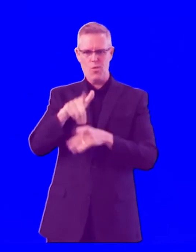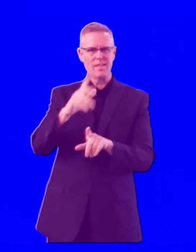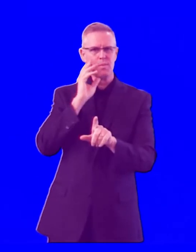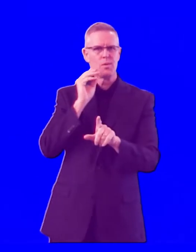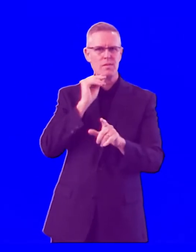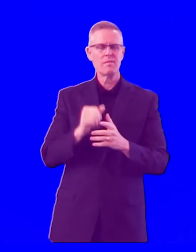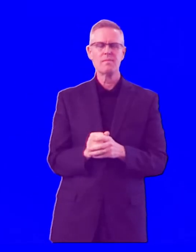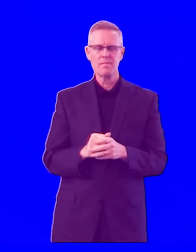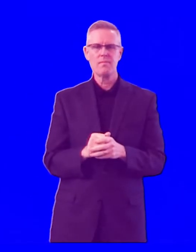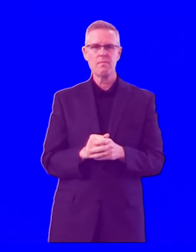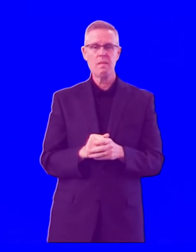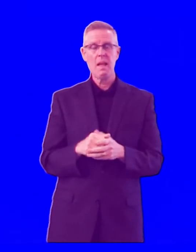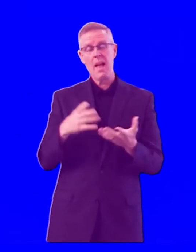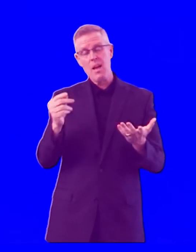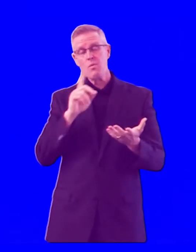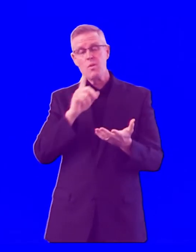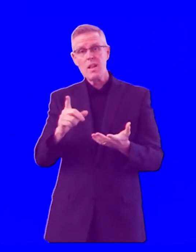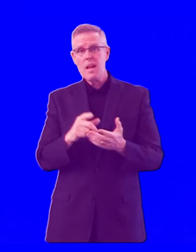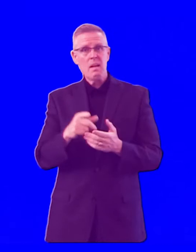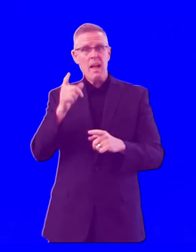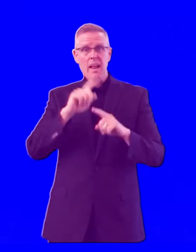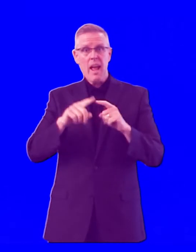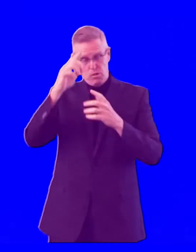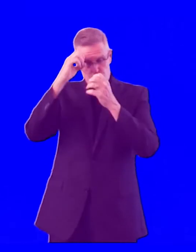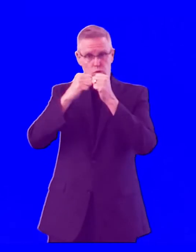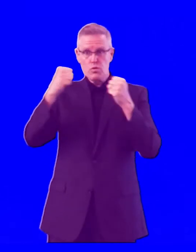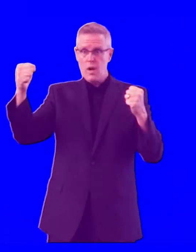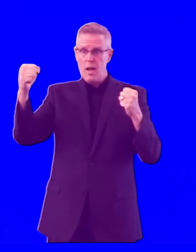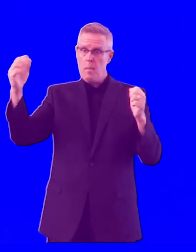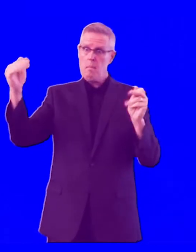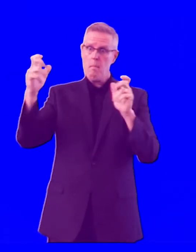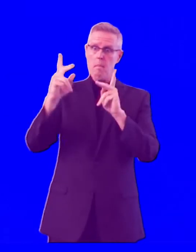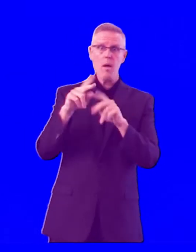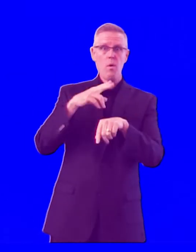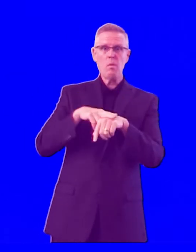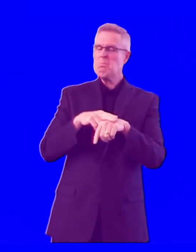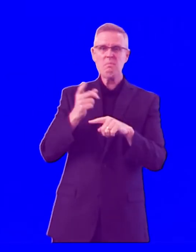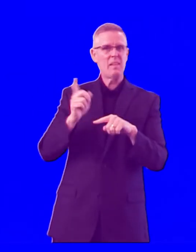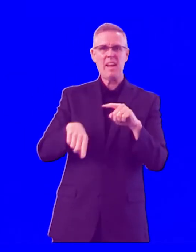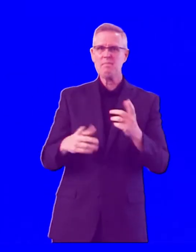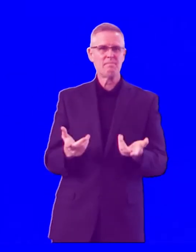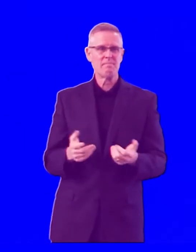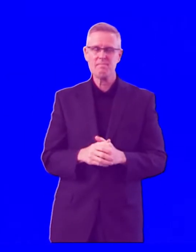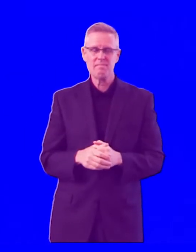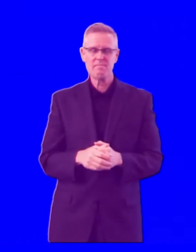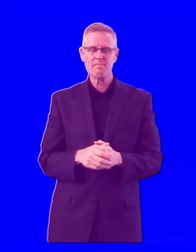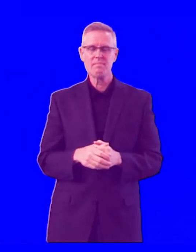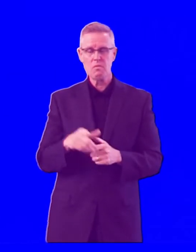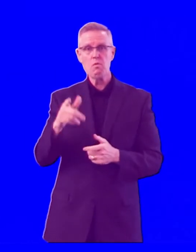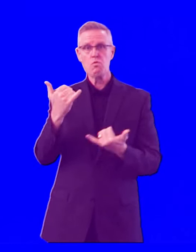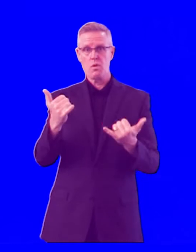experience. And whether you like it or not, it cannot return to its former dimensions. Today, you leave